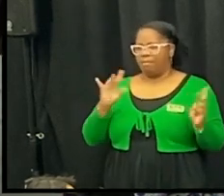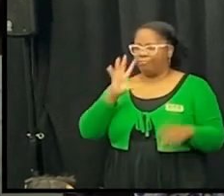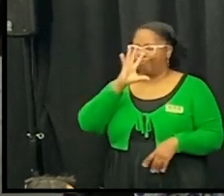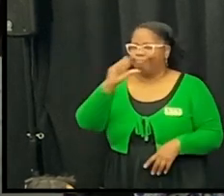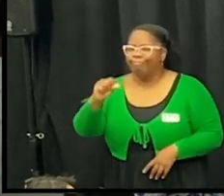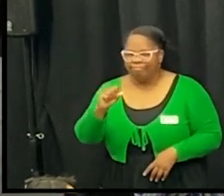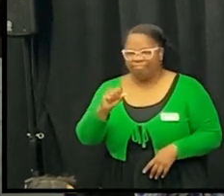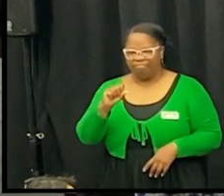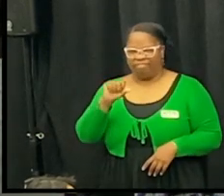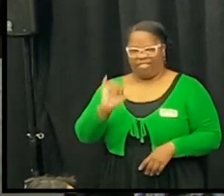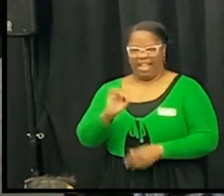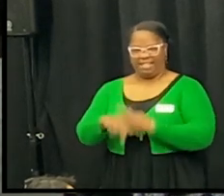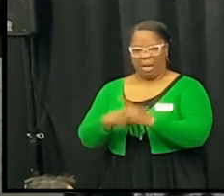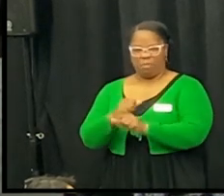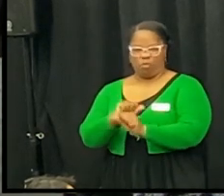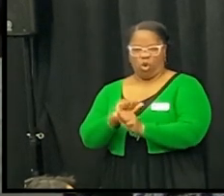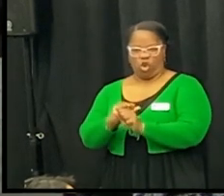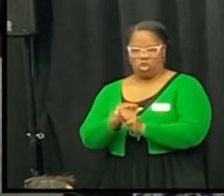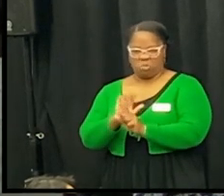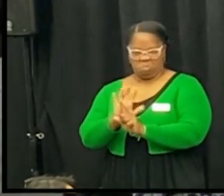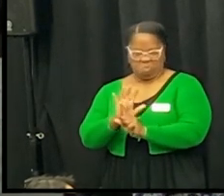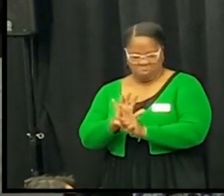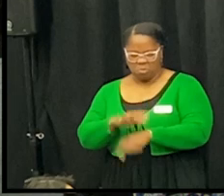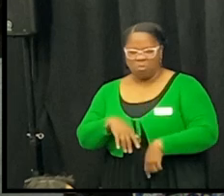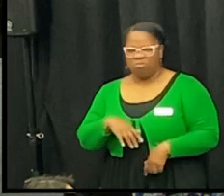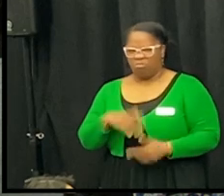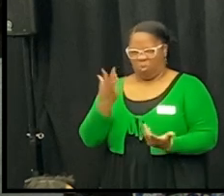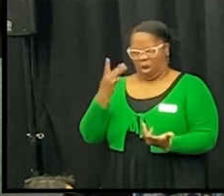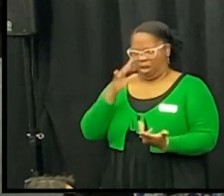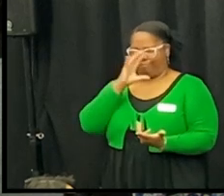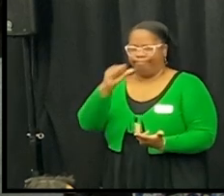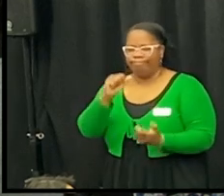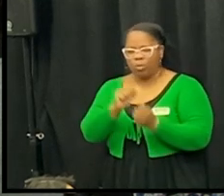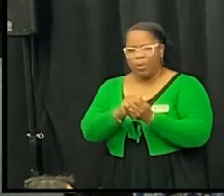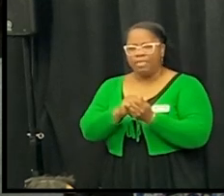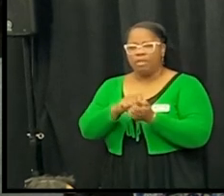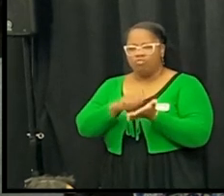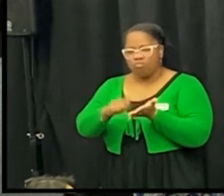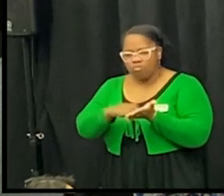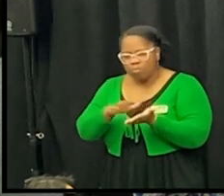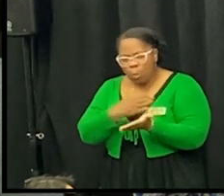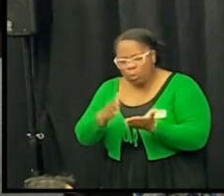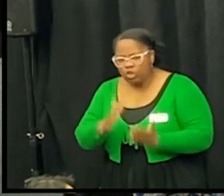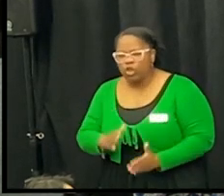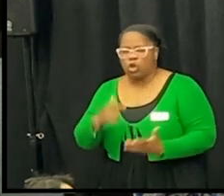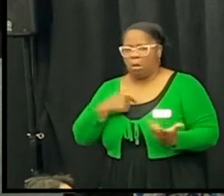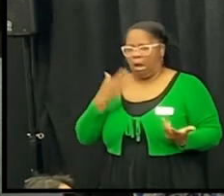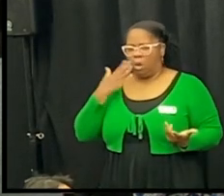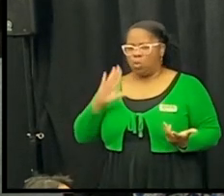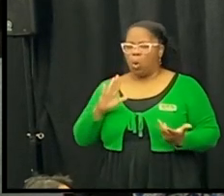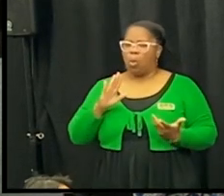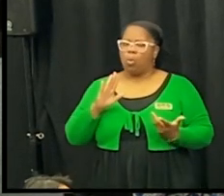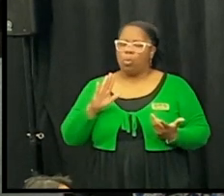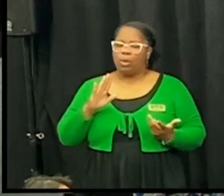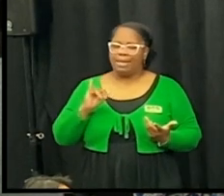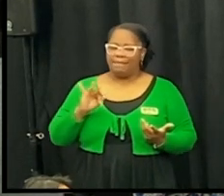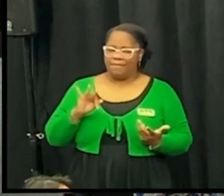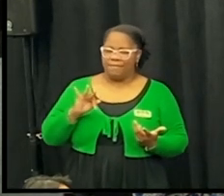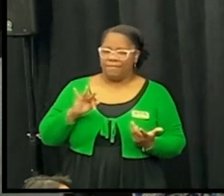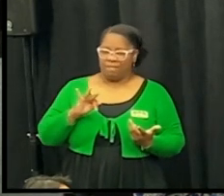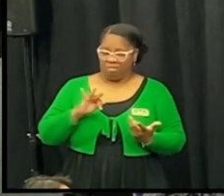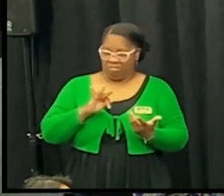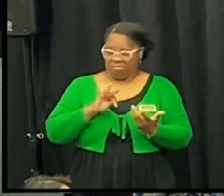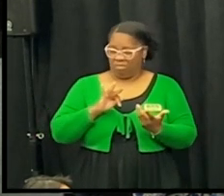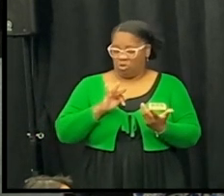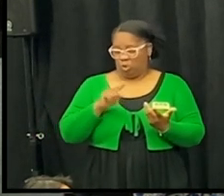work that they do. And what drew you to being a composer? And maybe, I don't know if it was specifically a musical that